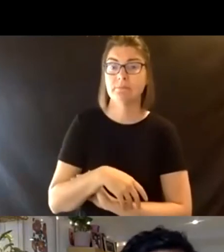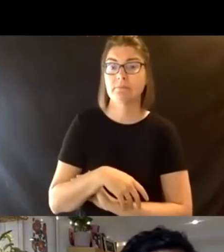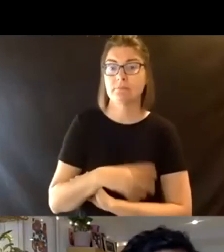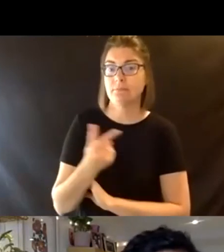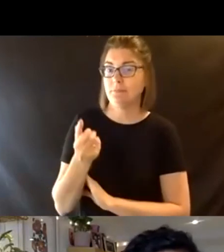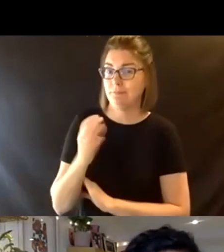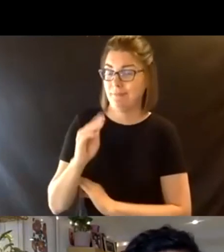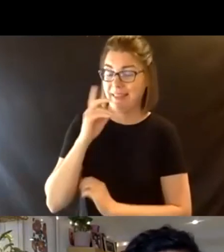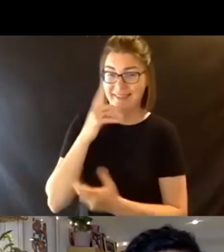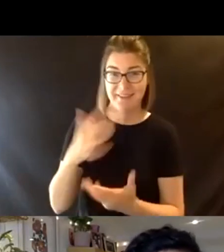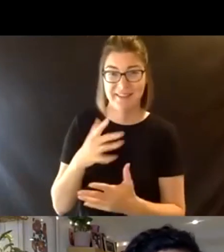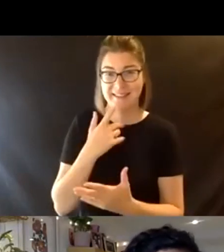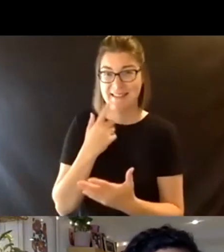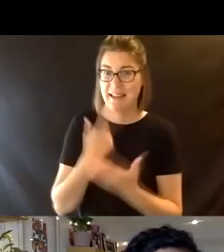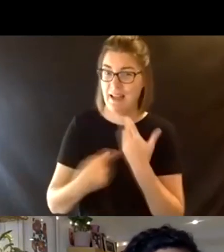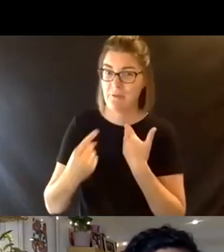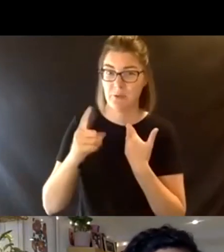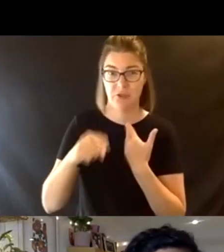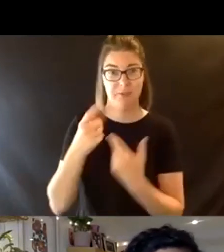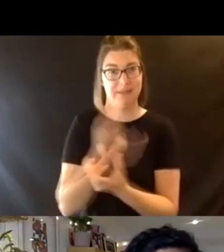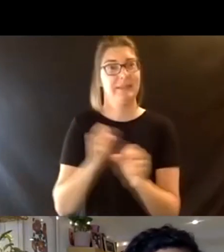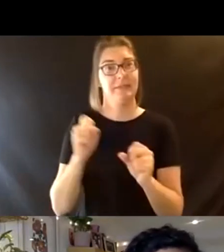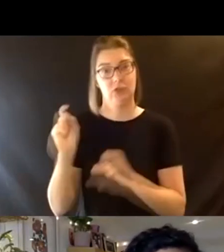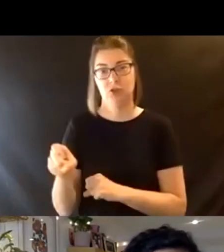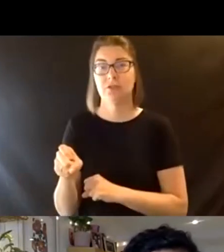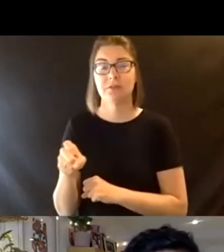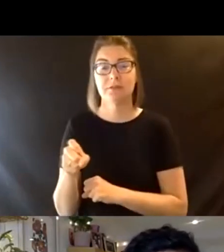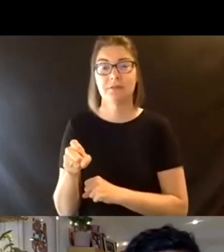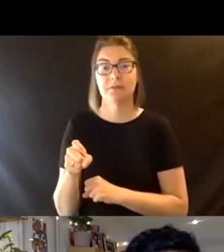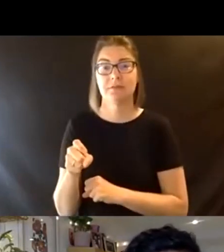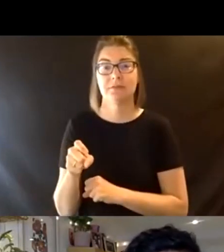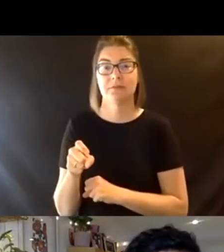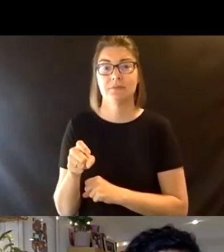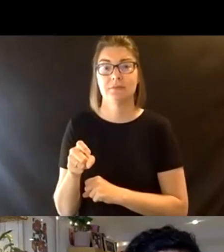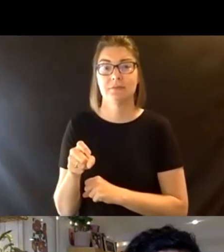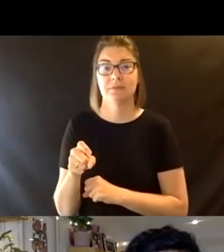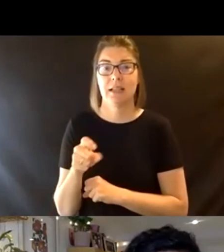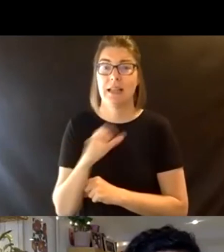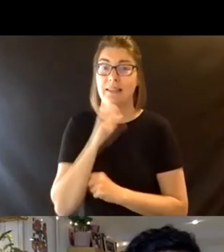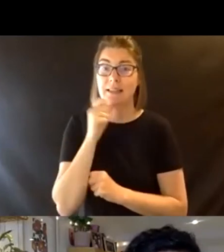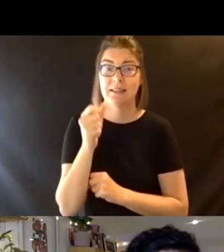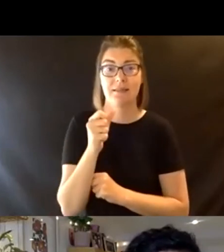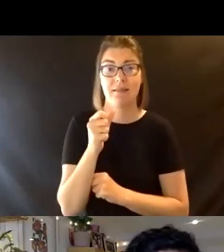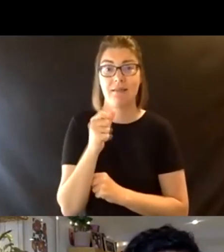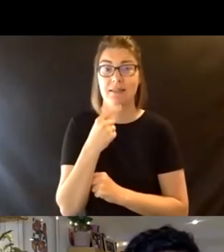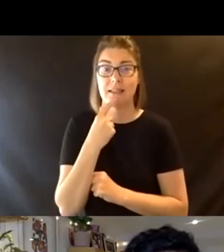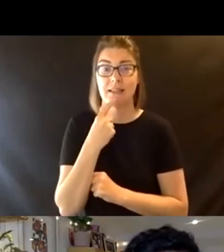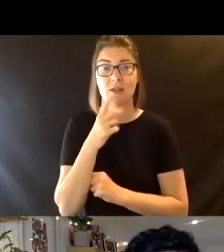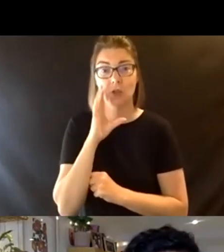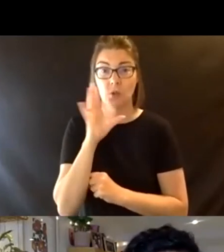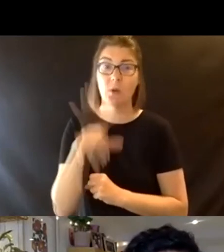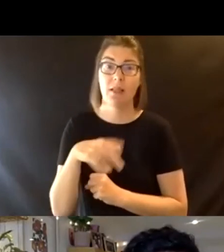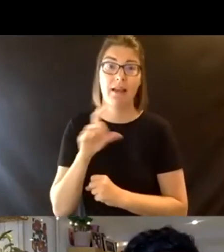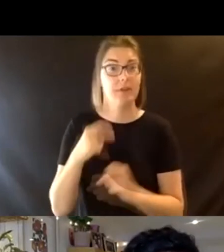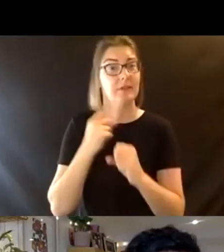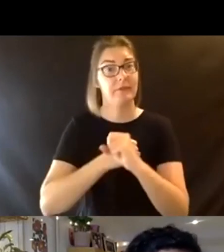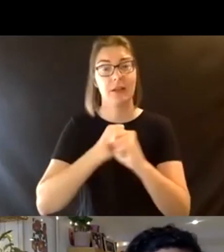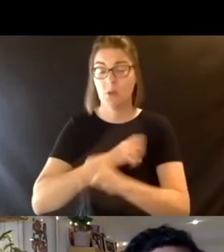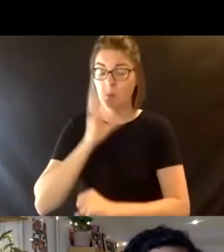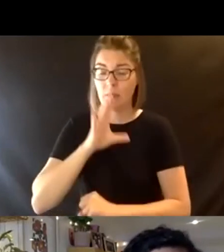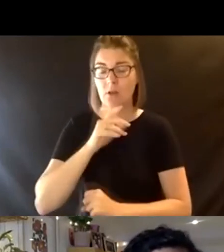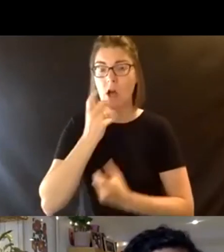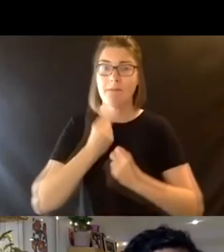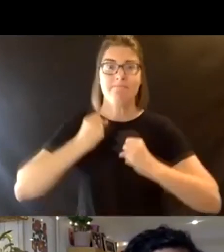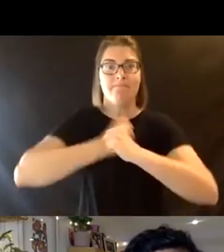already said everyone deserves to be safe, and let's not sugarcoat it. You'll probably have to fight, you know, not fight,